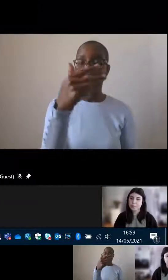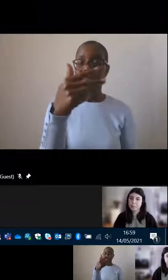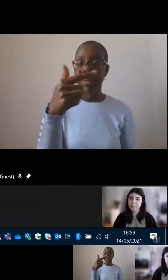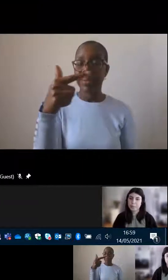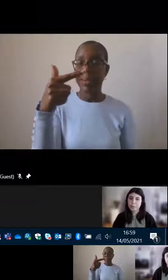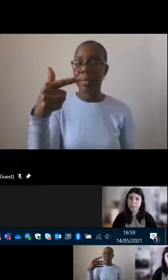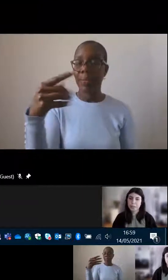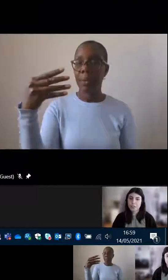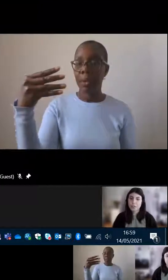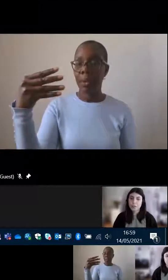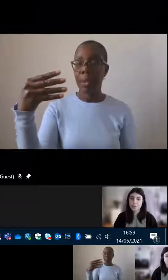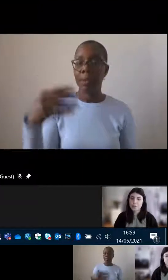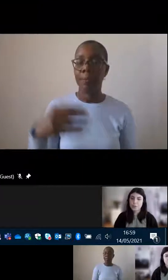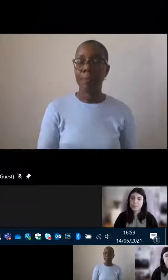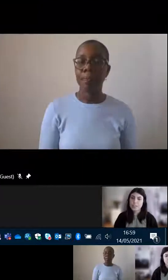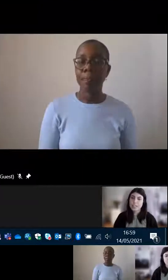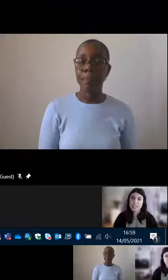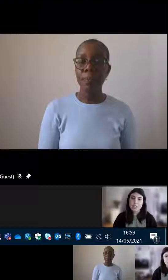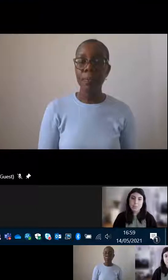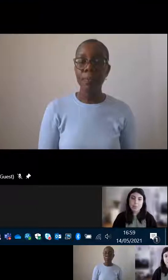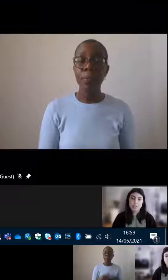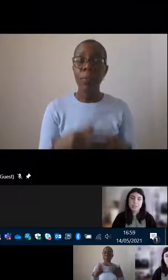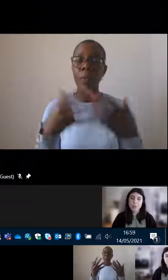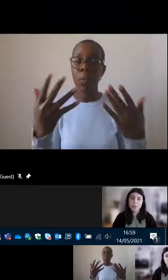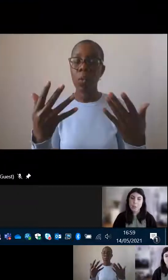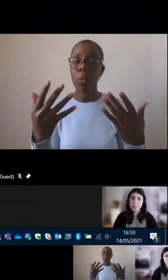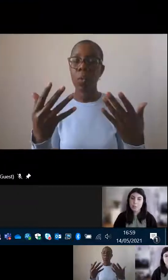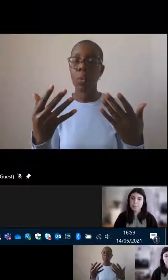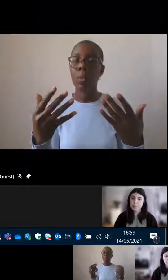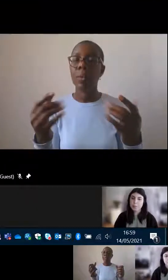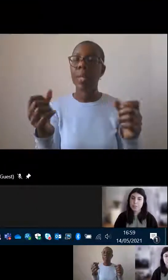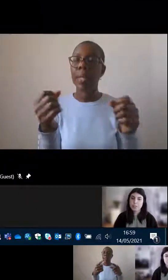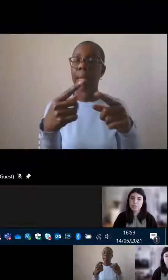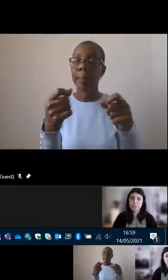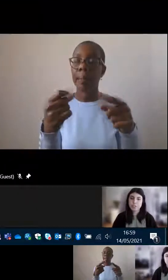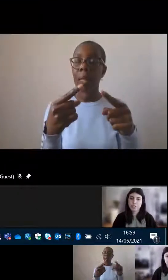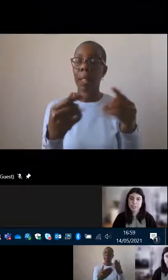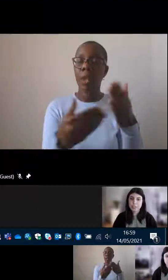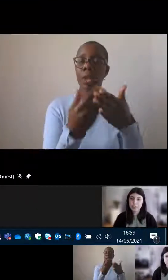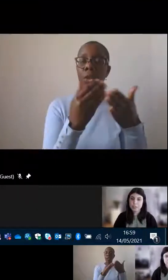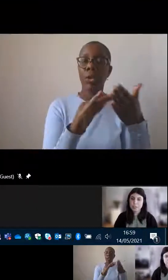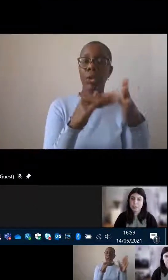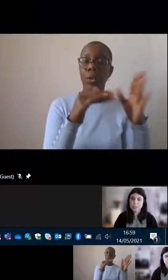0800-652-3879. Or you can email